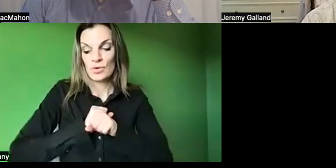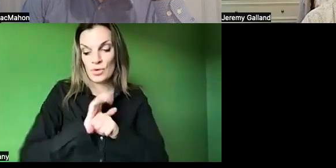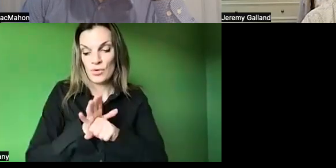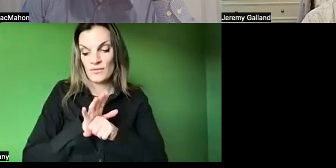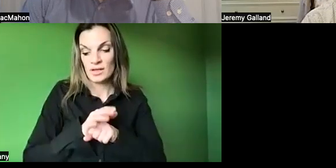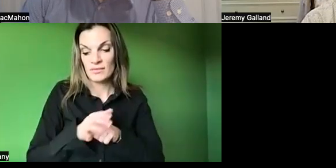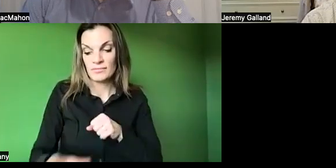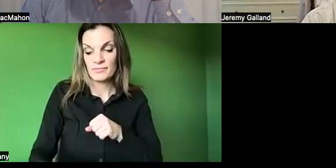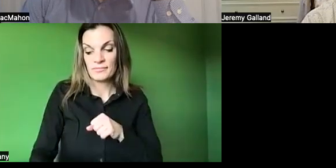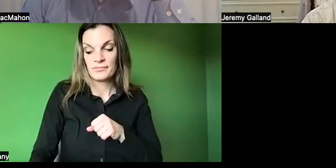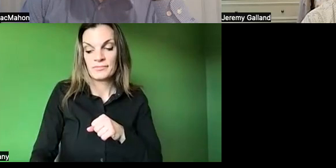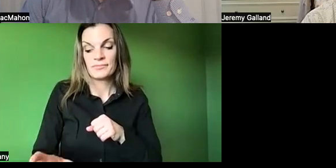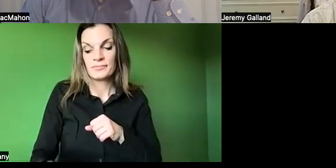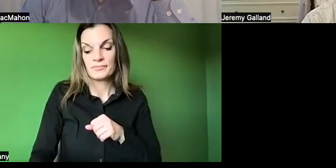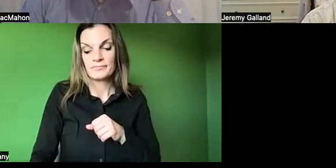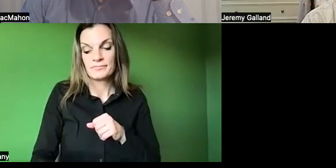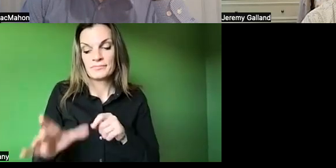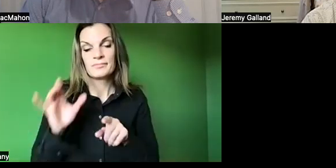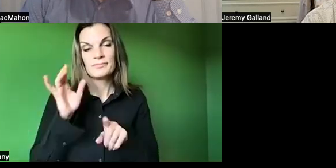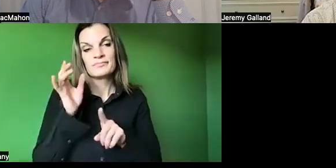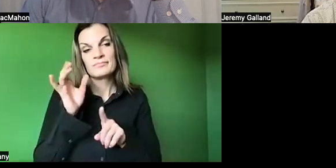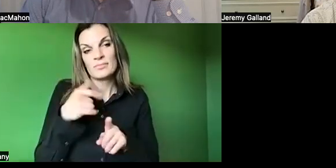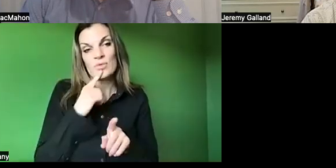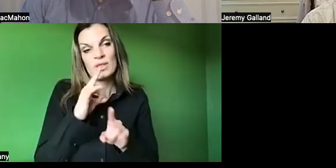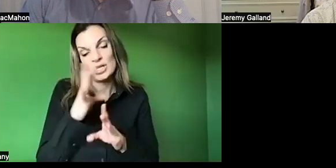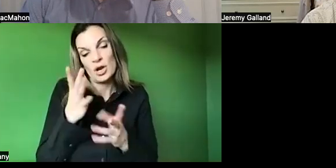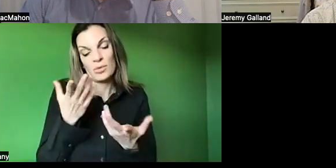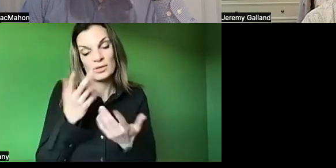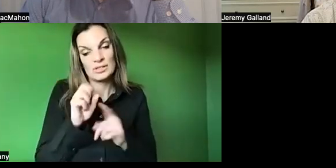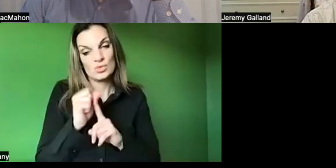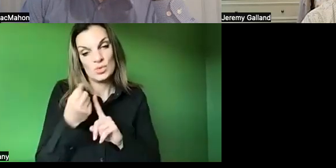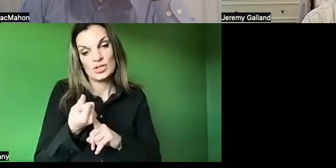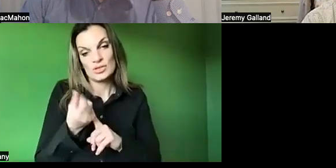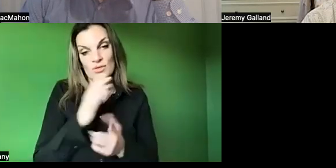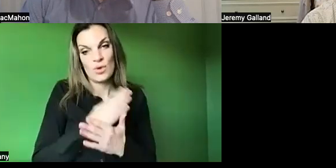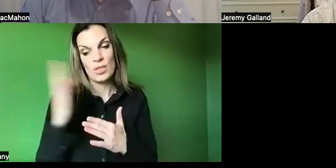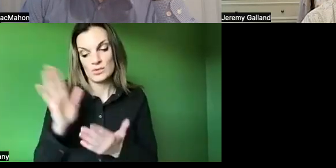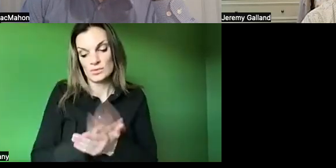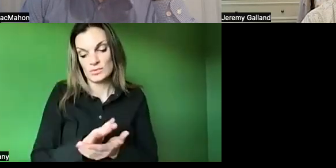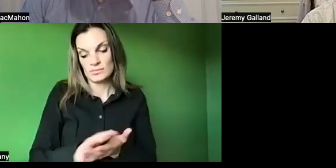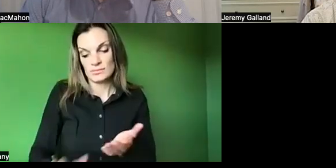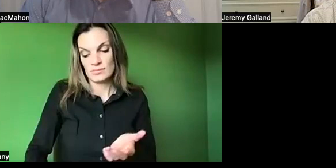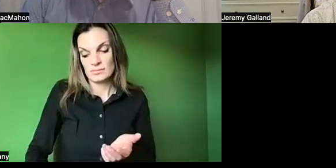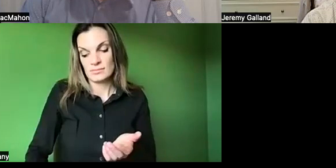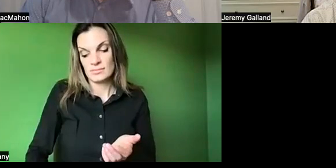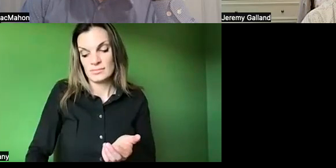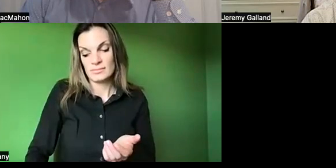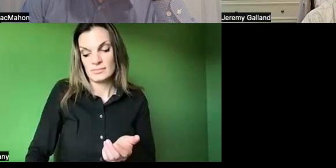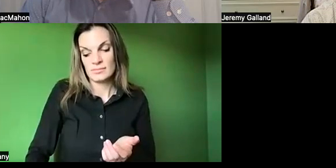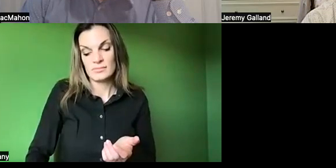and we're in a terrible place. We're all the way through the schools. I tell you, as a psychologist,